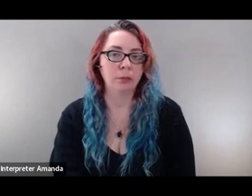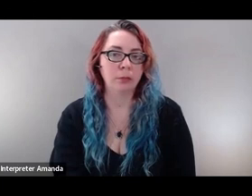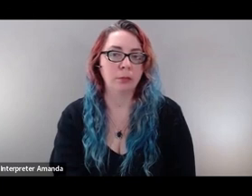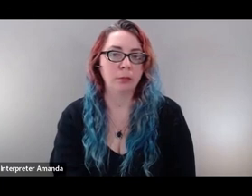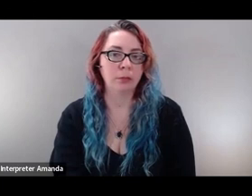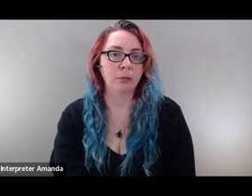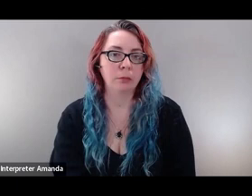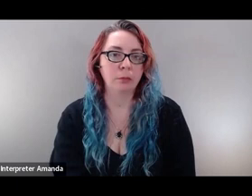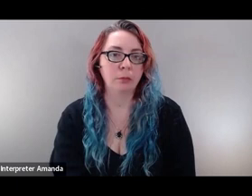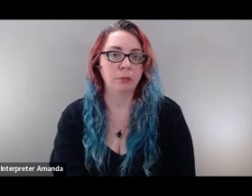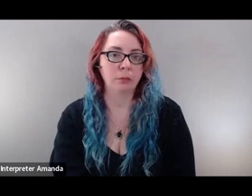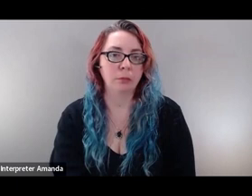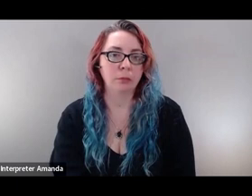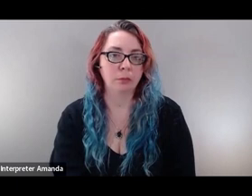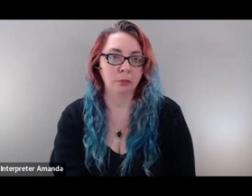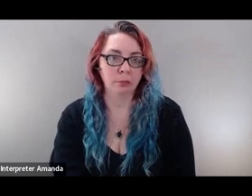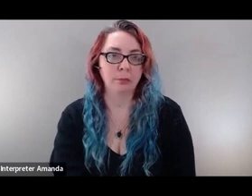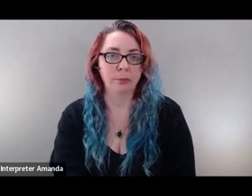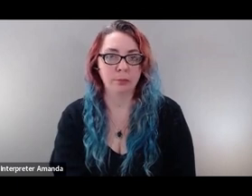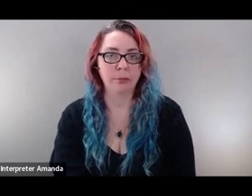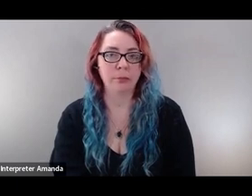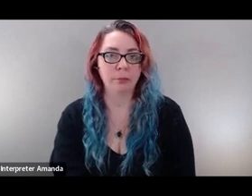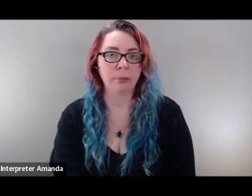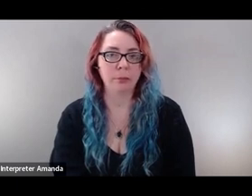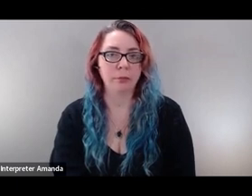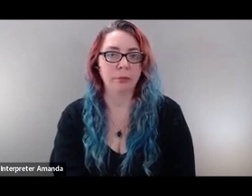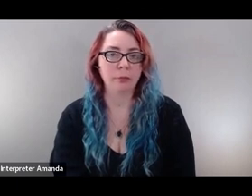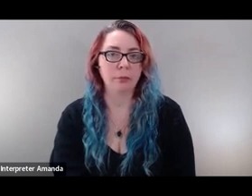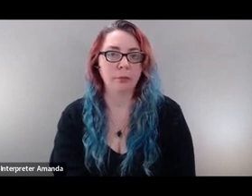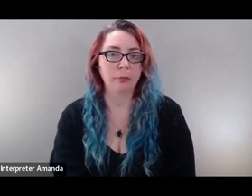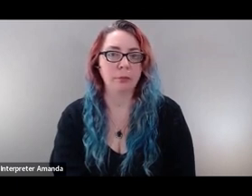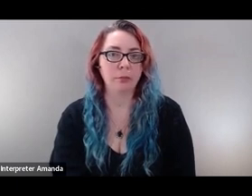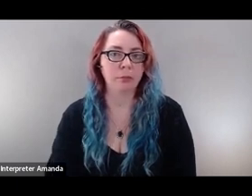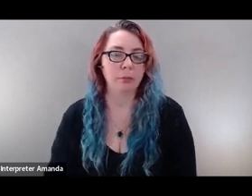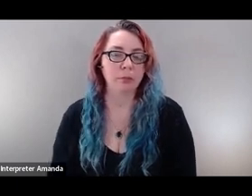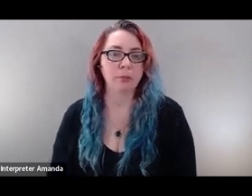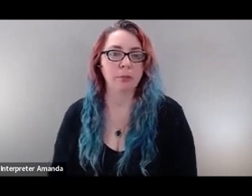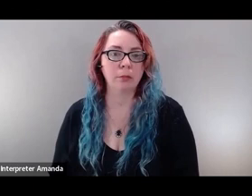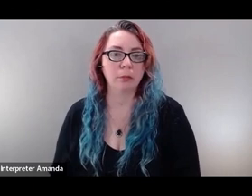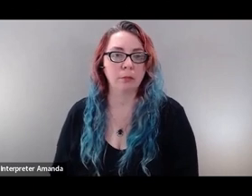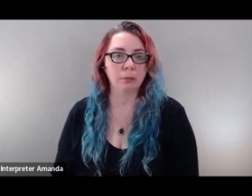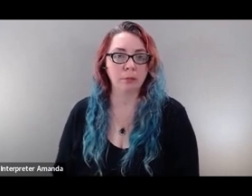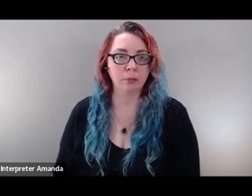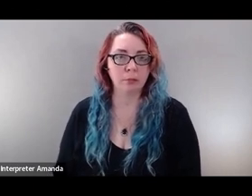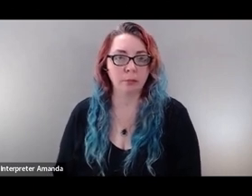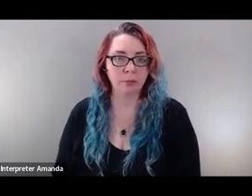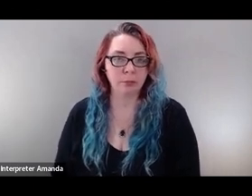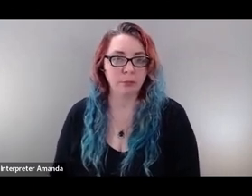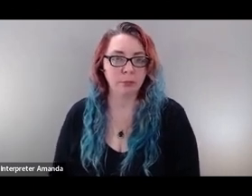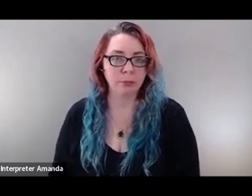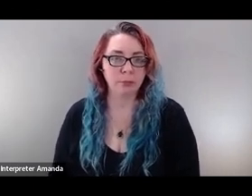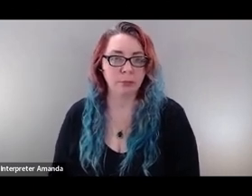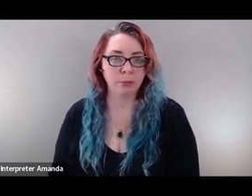each step of the way and being more mindful each step of the way with all the different accessibility